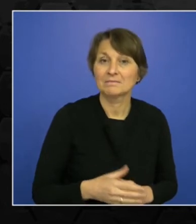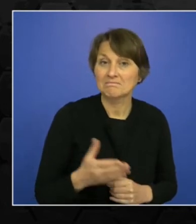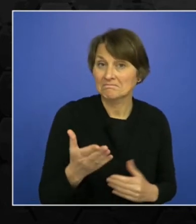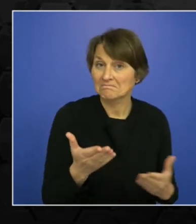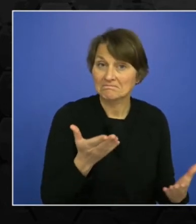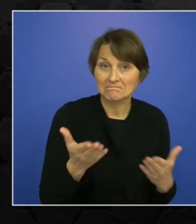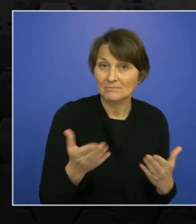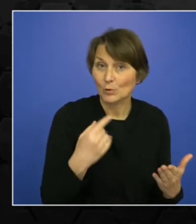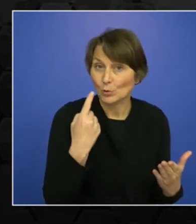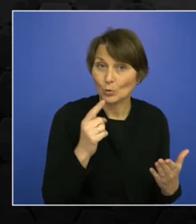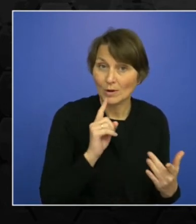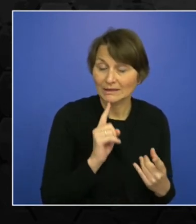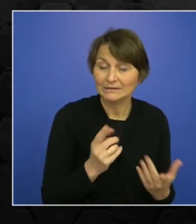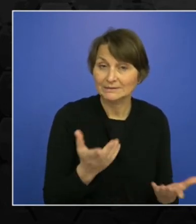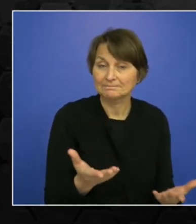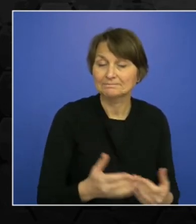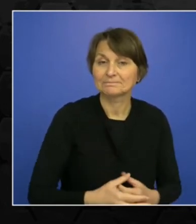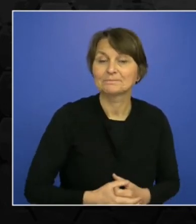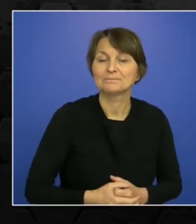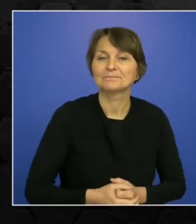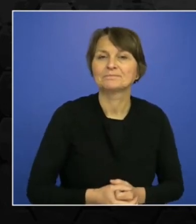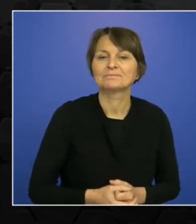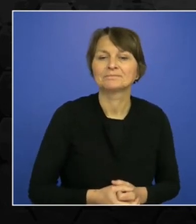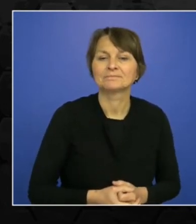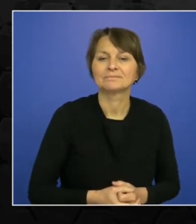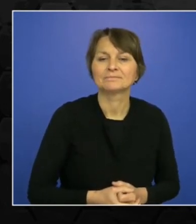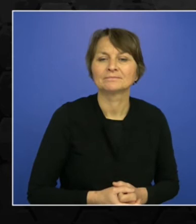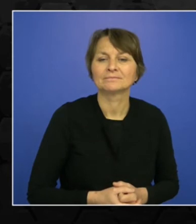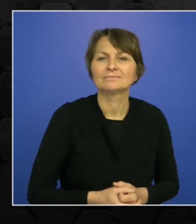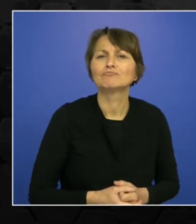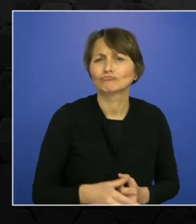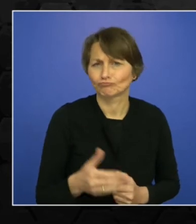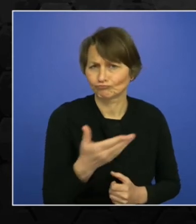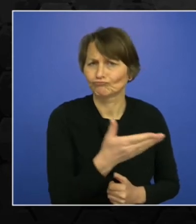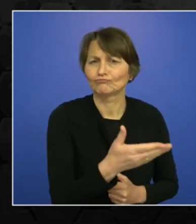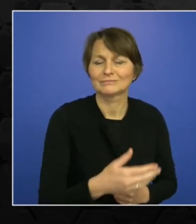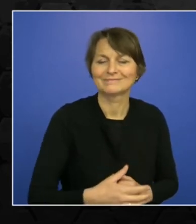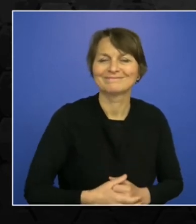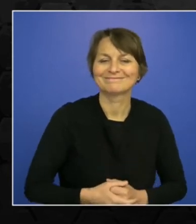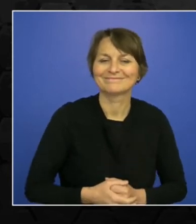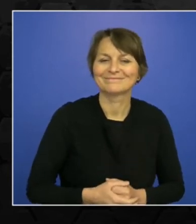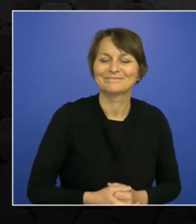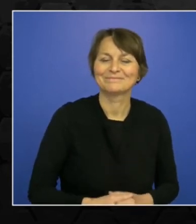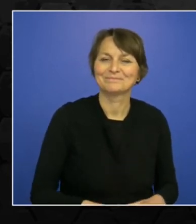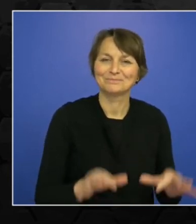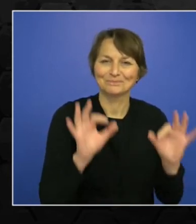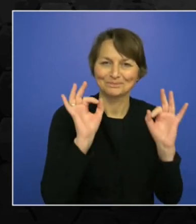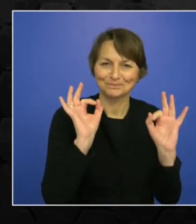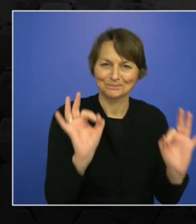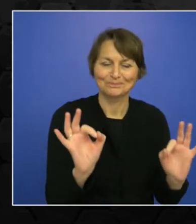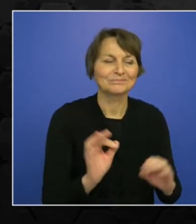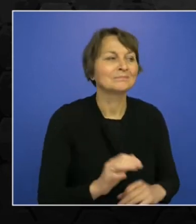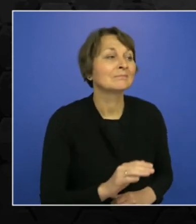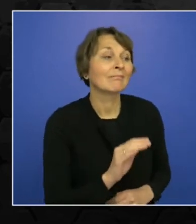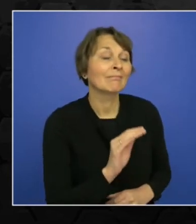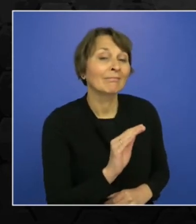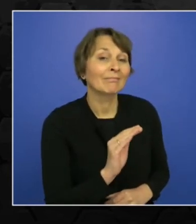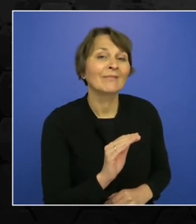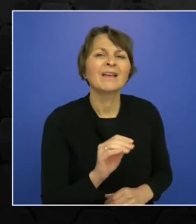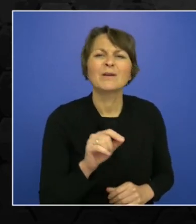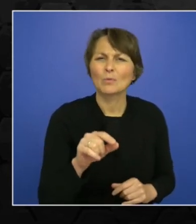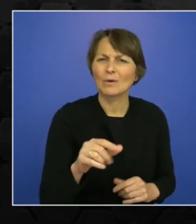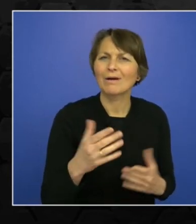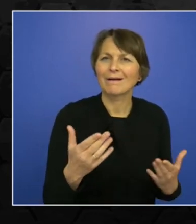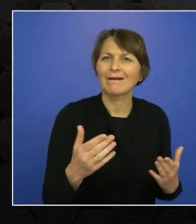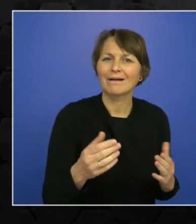it? Well, maybe you can take it. Okay, perfect. The Reader API